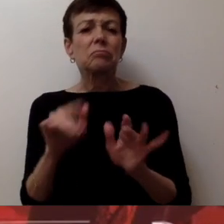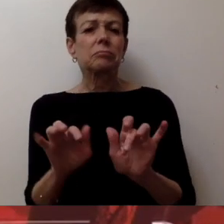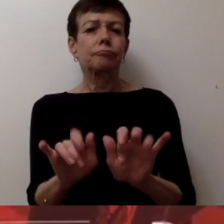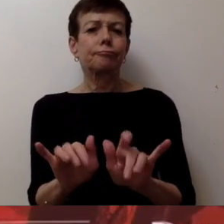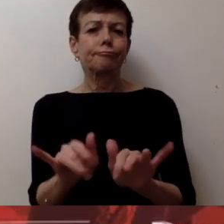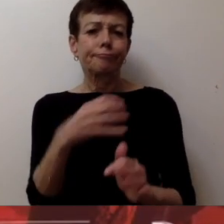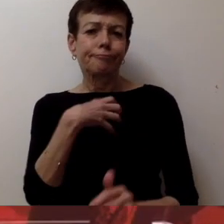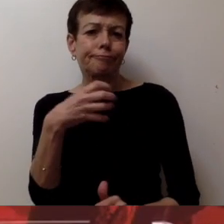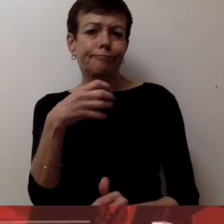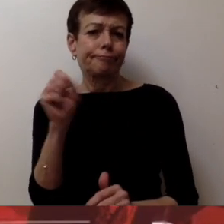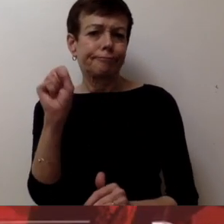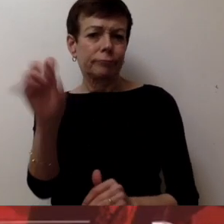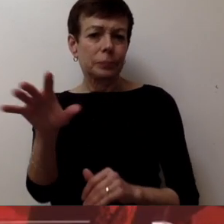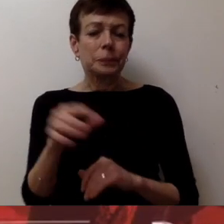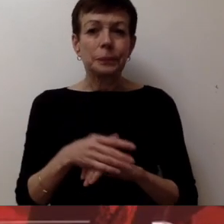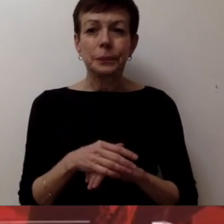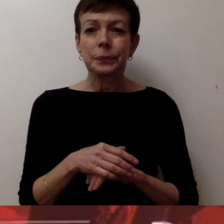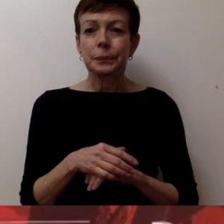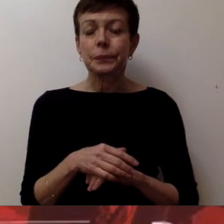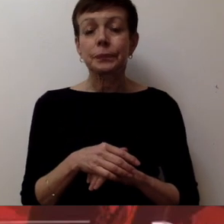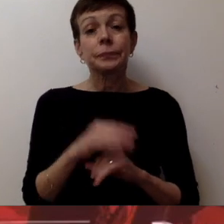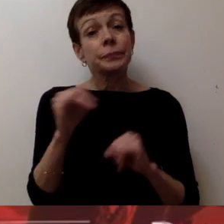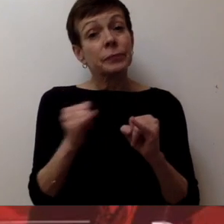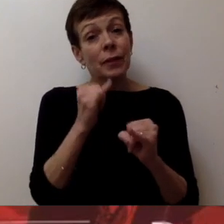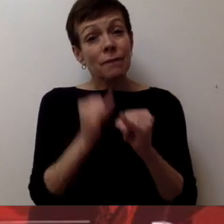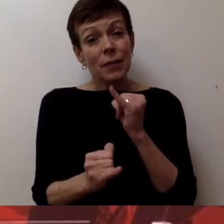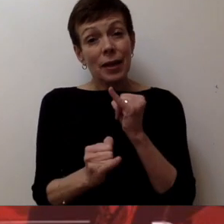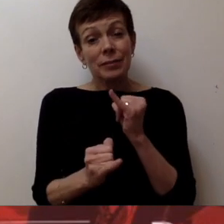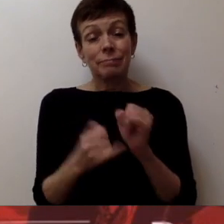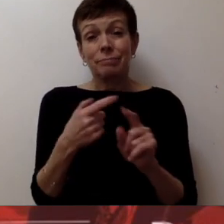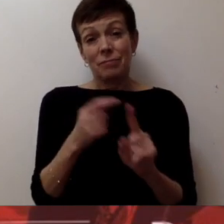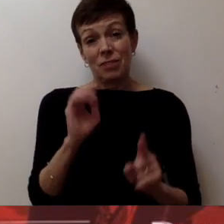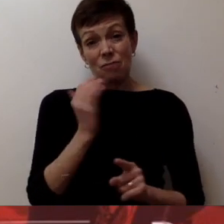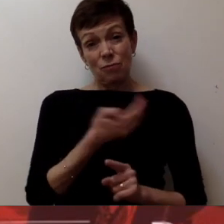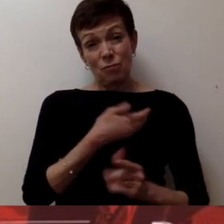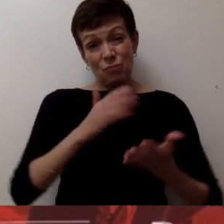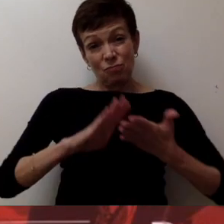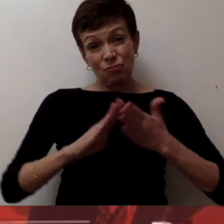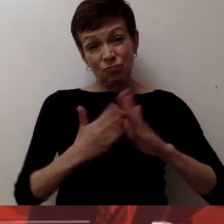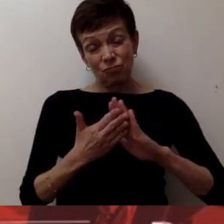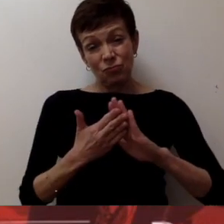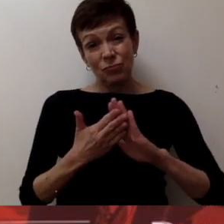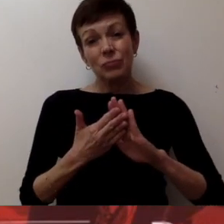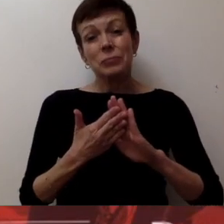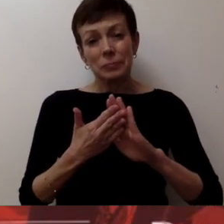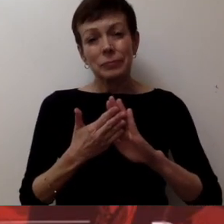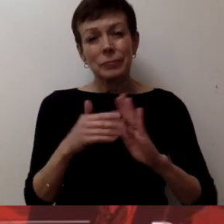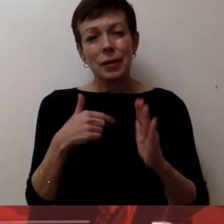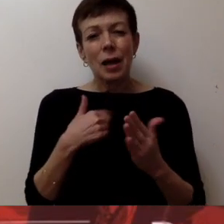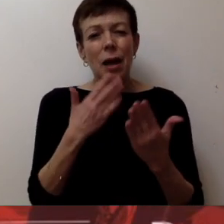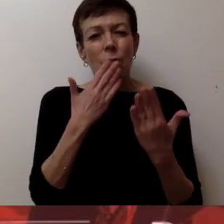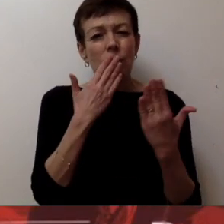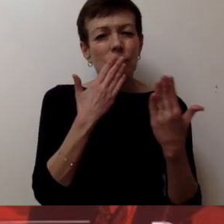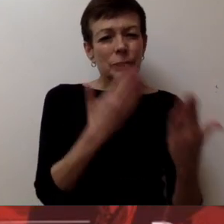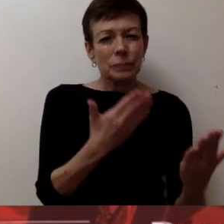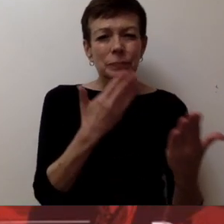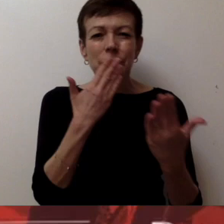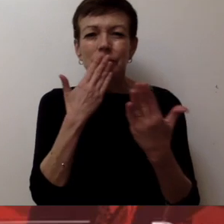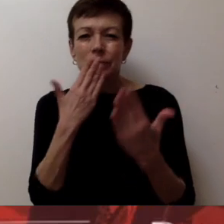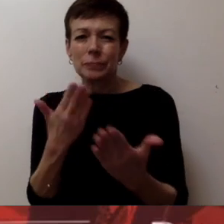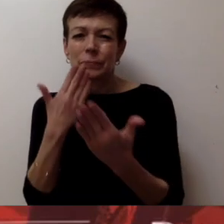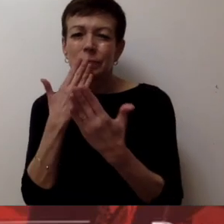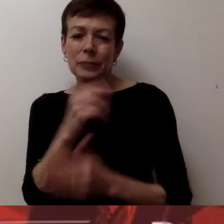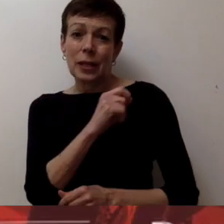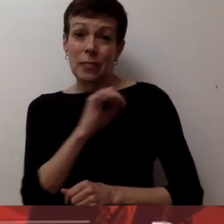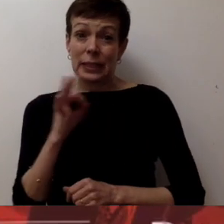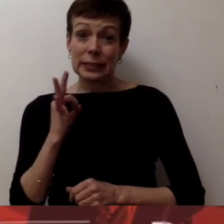to route your specific concerns. And so as a final note, again, on behalf of our community, we want to thank the staff in